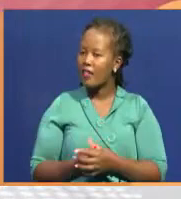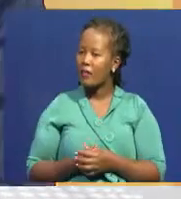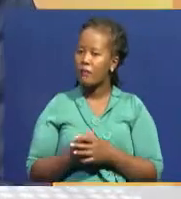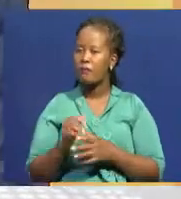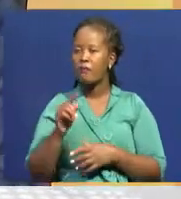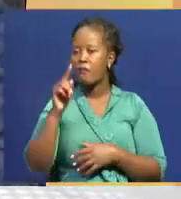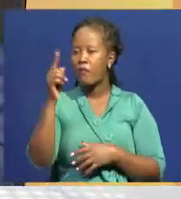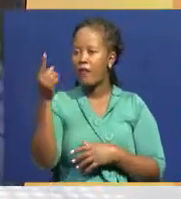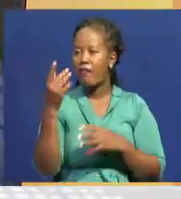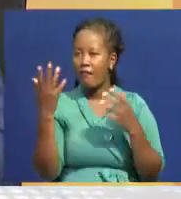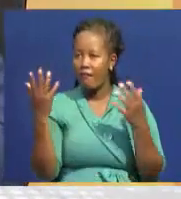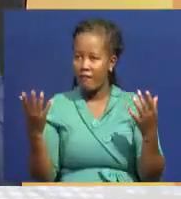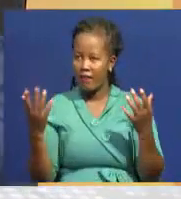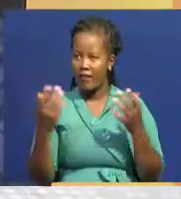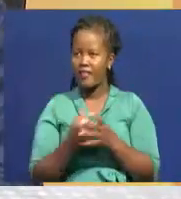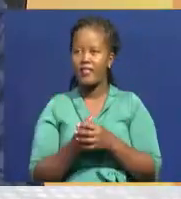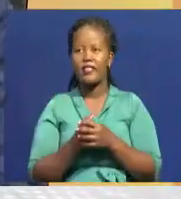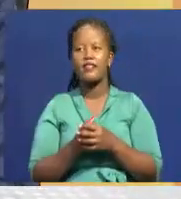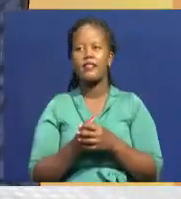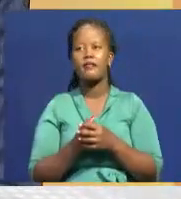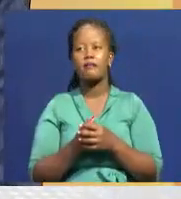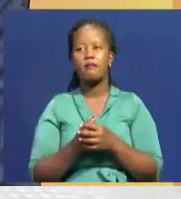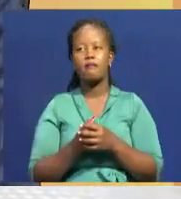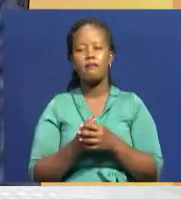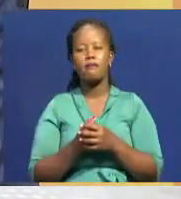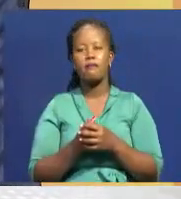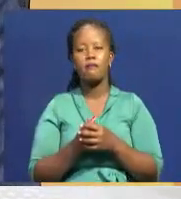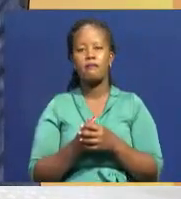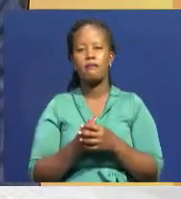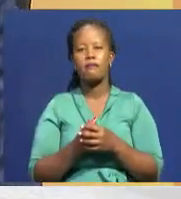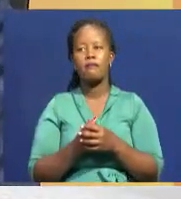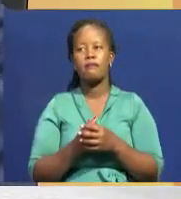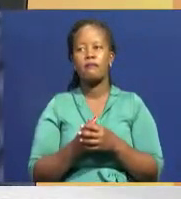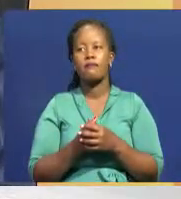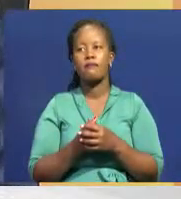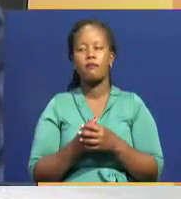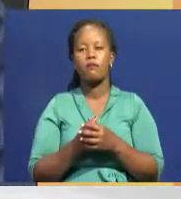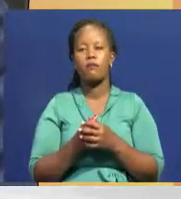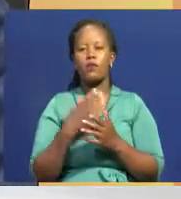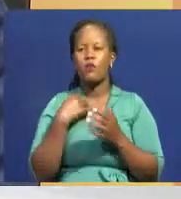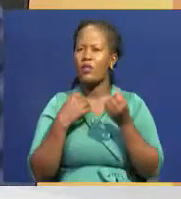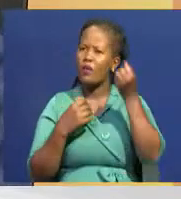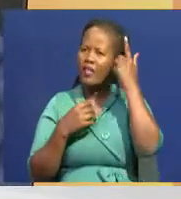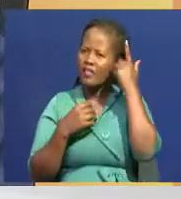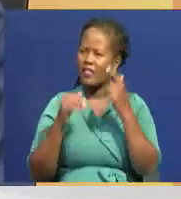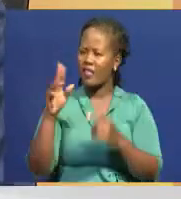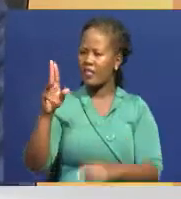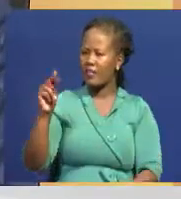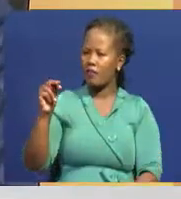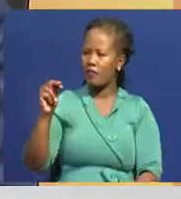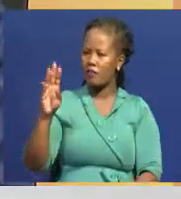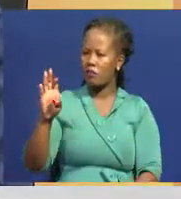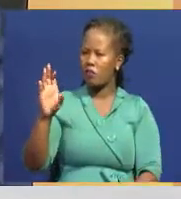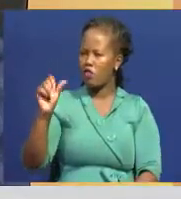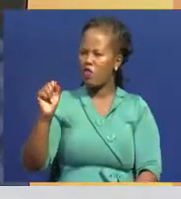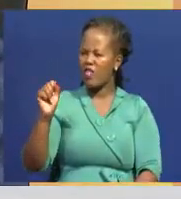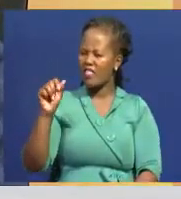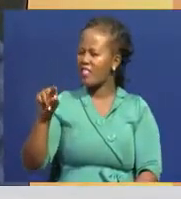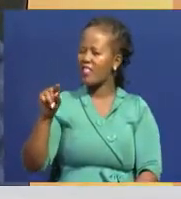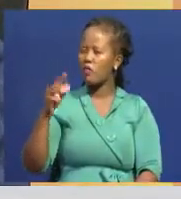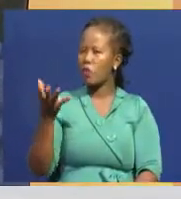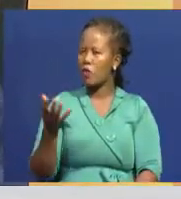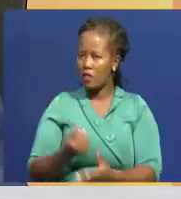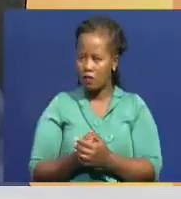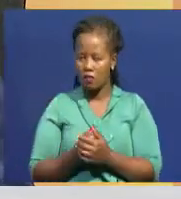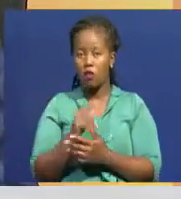me to take you a little bit back to understand what UNES is all about. UNES is the University